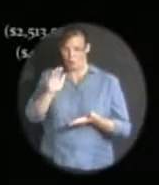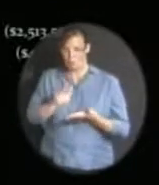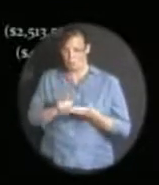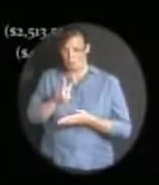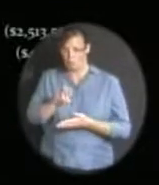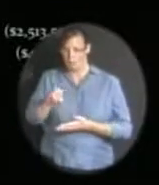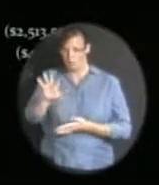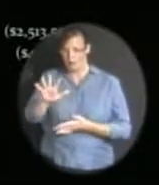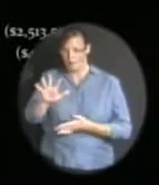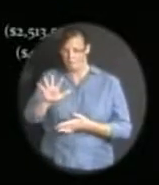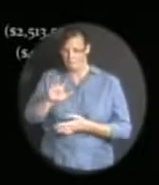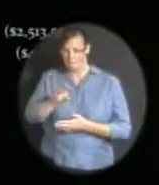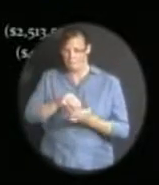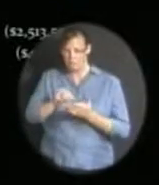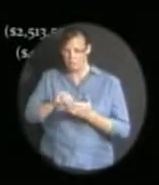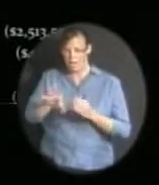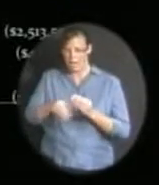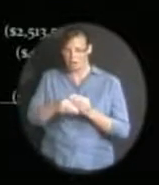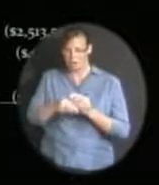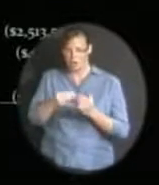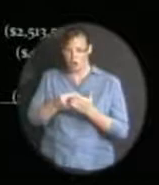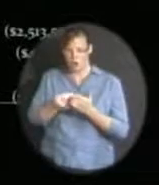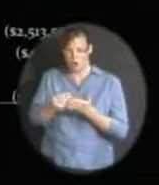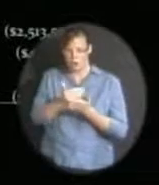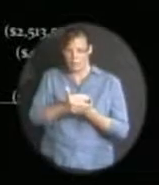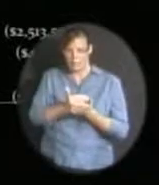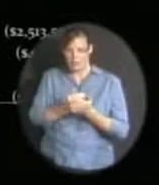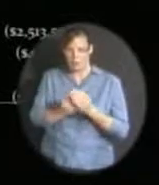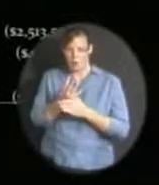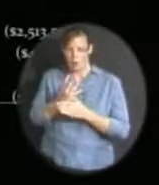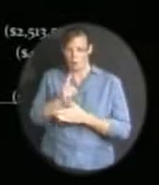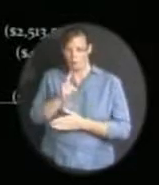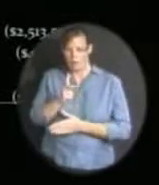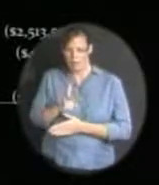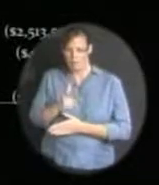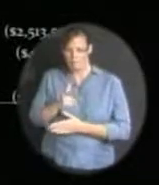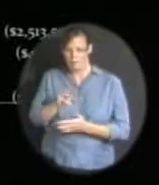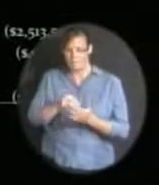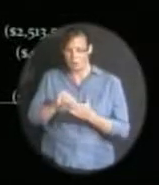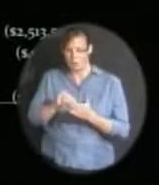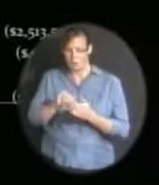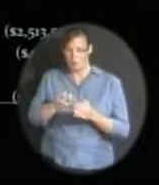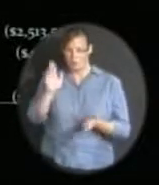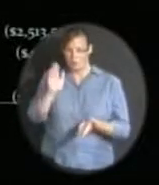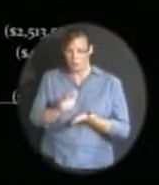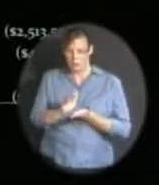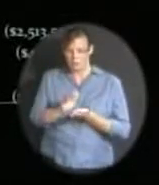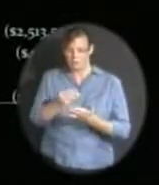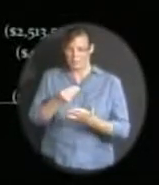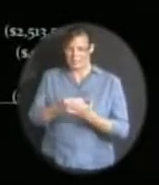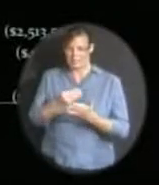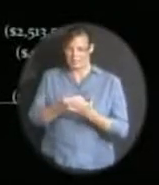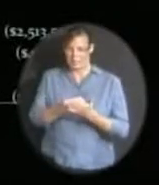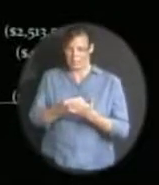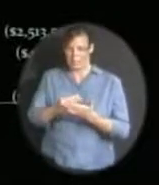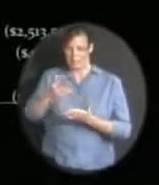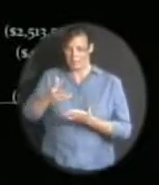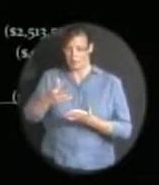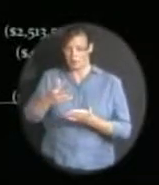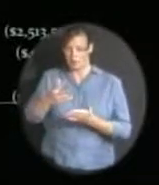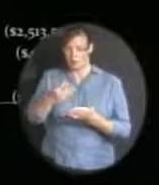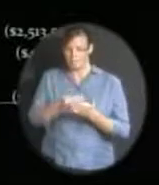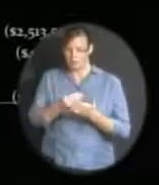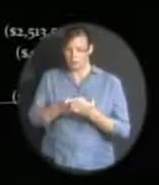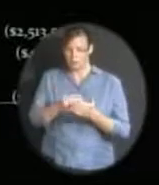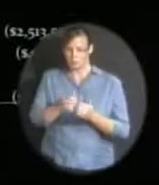million, extraordinary growth down nearly $500,000. In addition, we reduced expenditure budgets and other